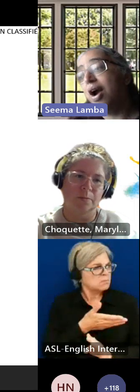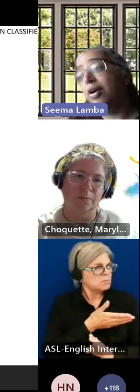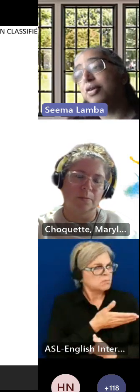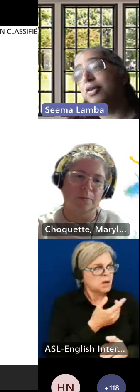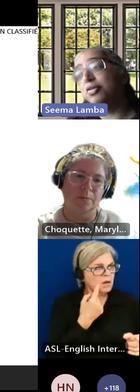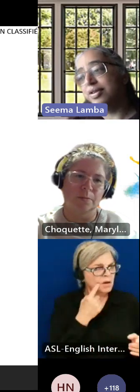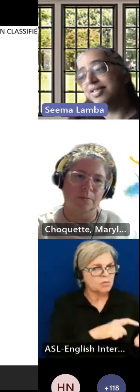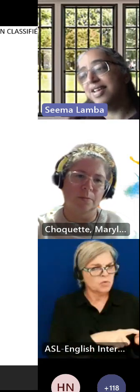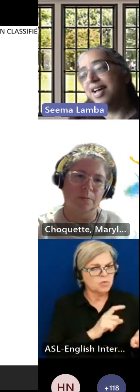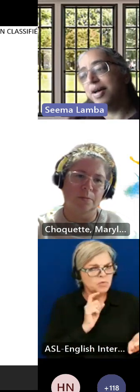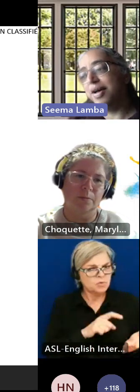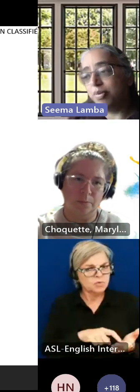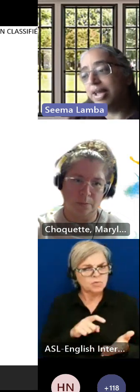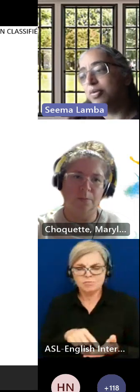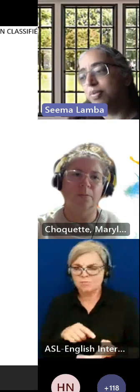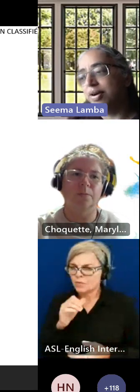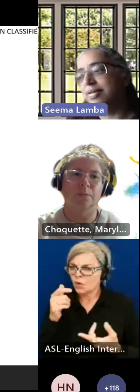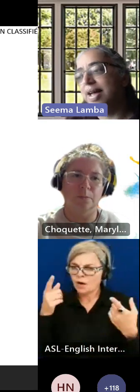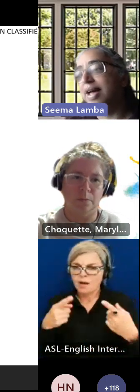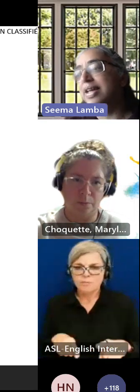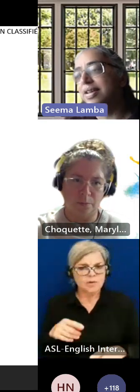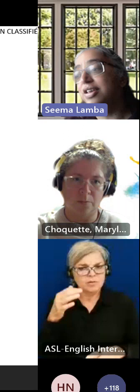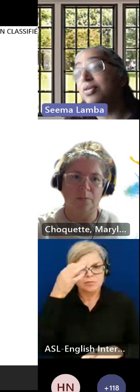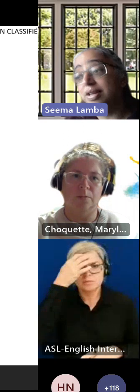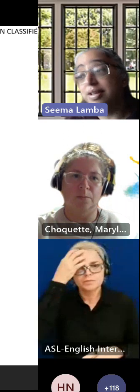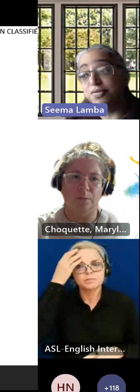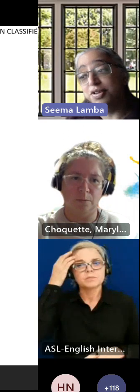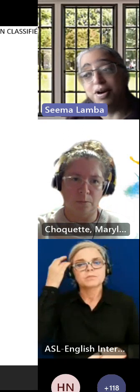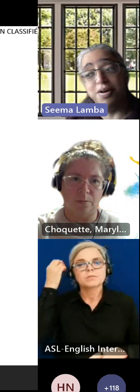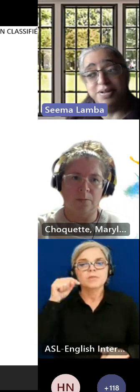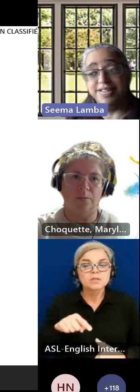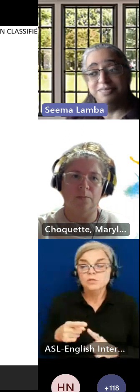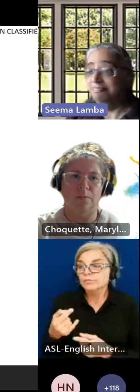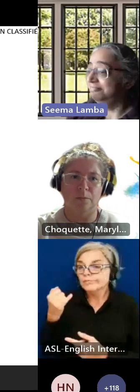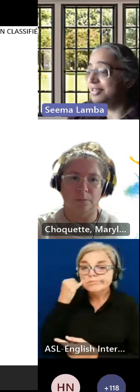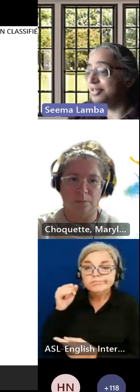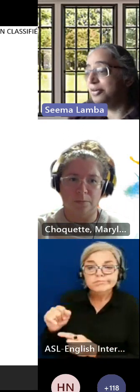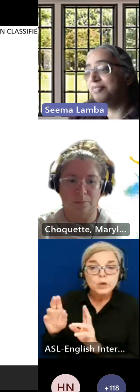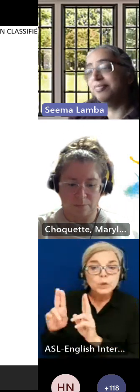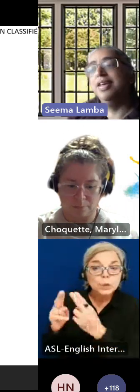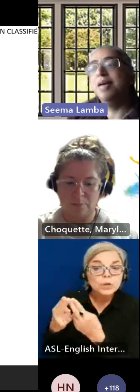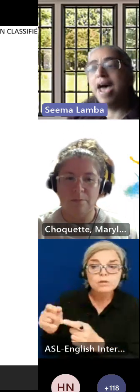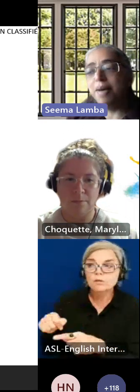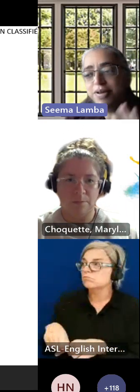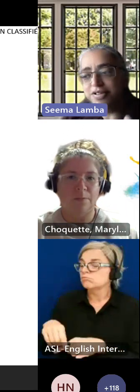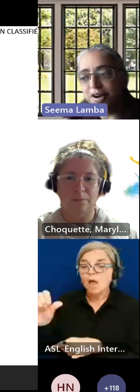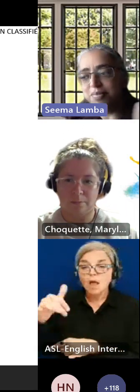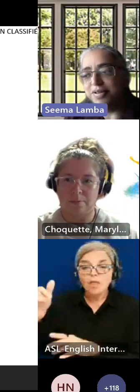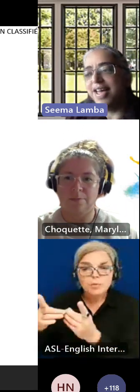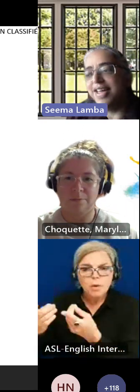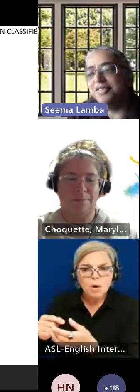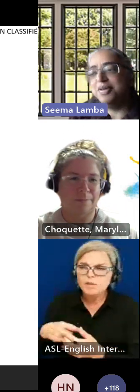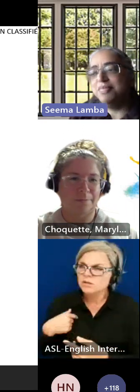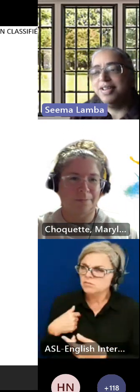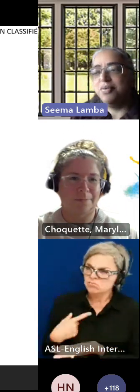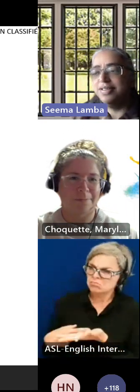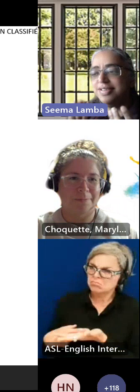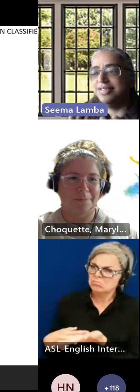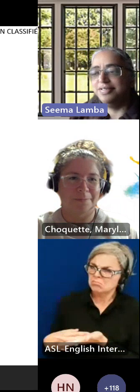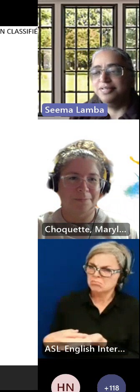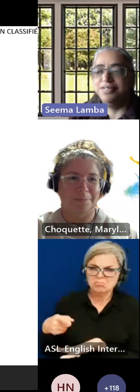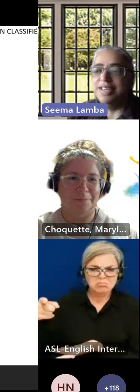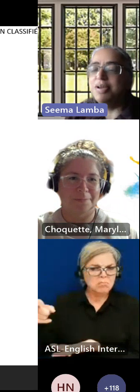to our counterparts or my counterparts in the union in different departments. So happy to talk about that if